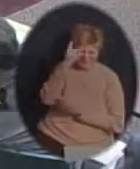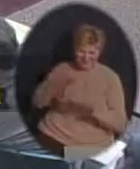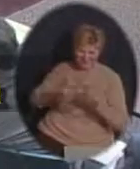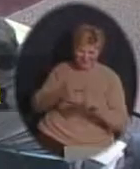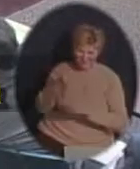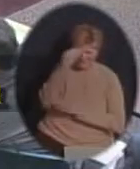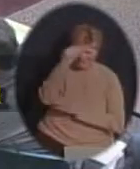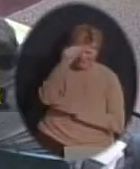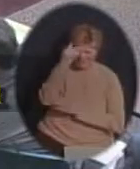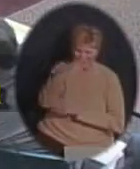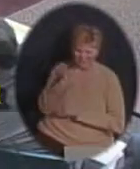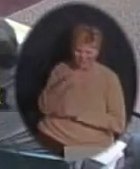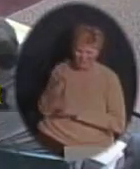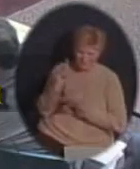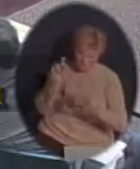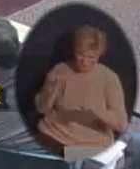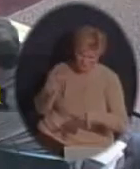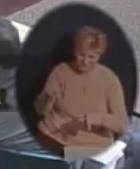That way I won't be able to figure it out.